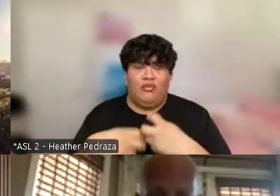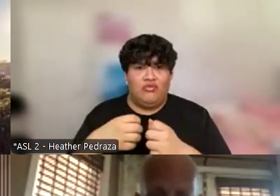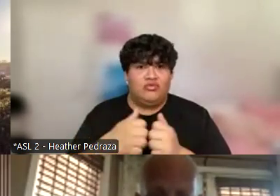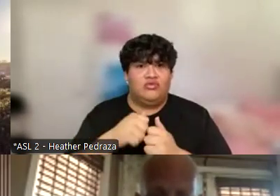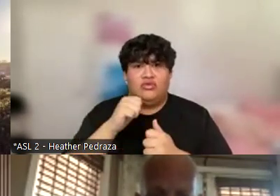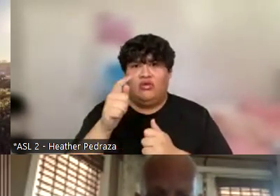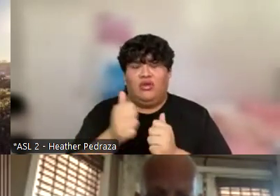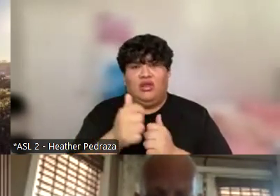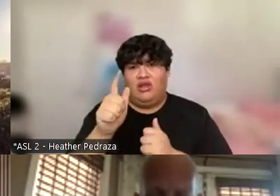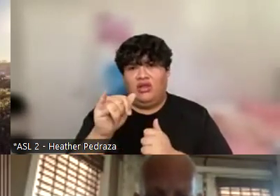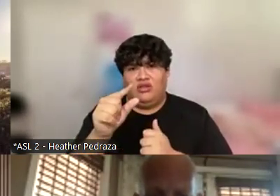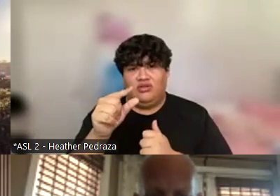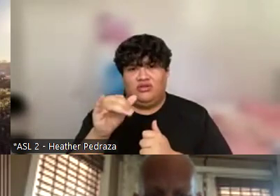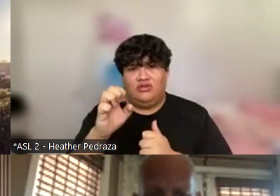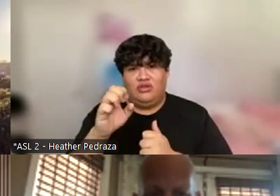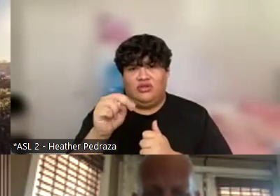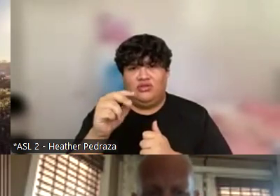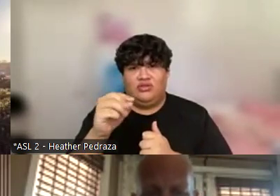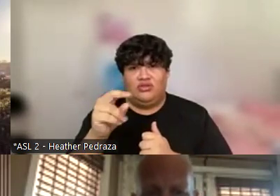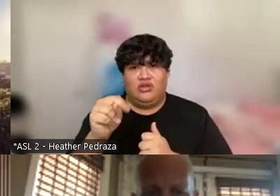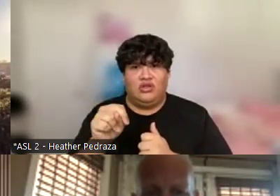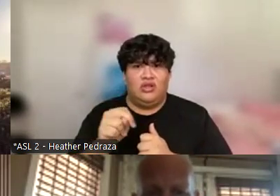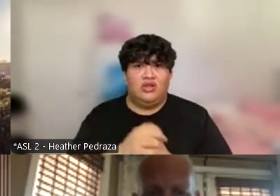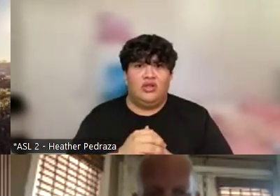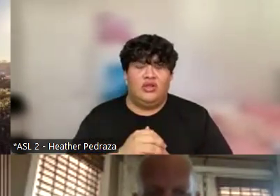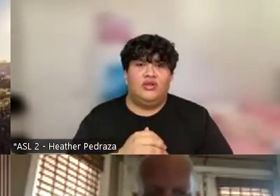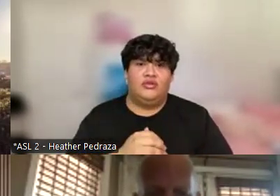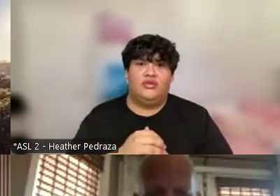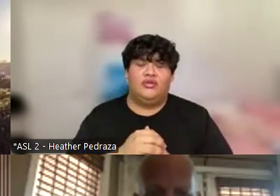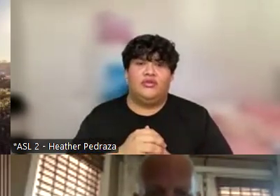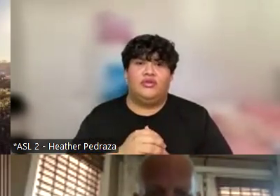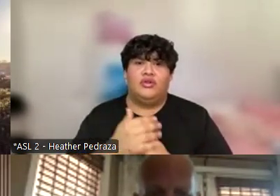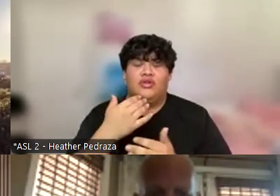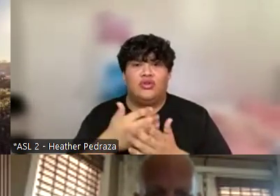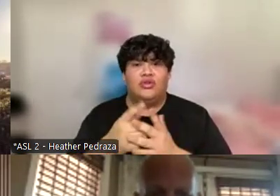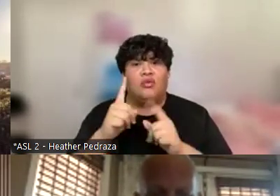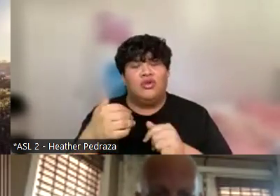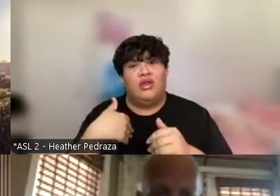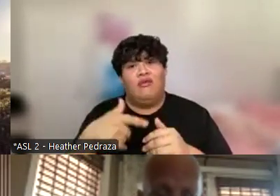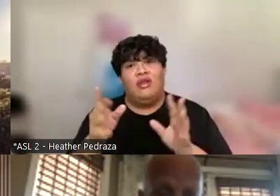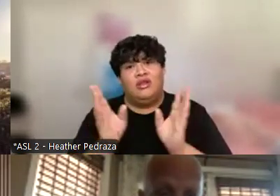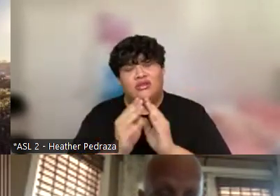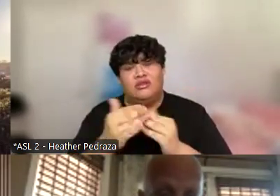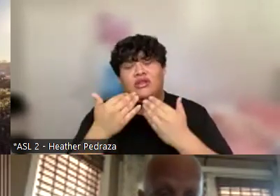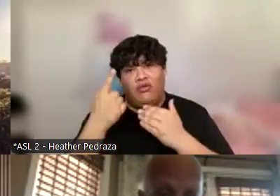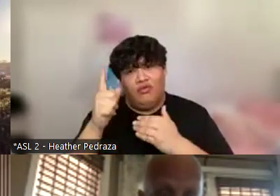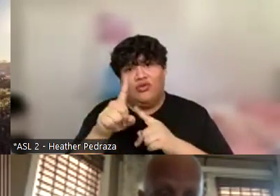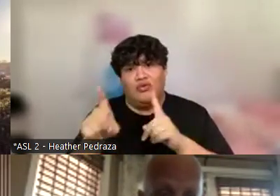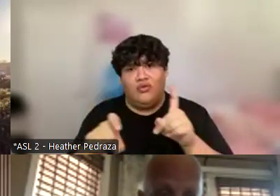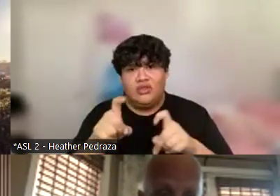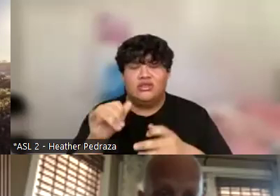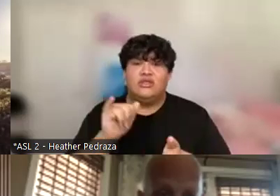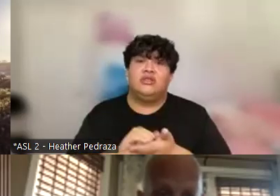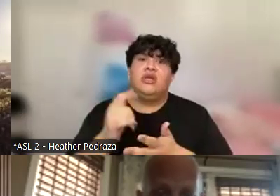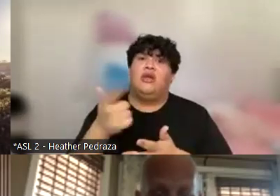by legislation are? A great opportunity that we'll also have that we have at these meetings, Greg, thank you for your question, is although